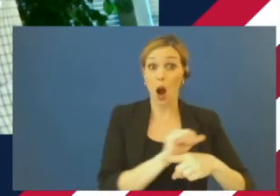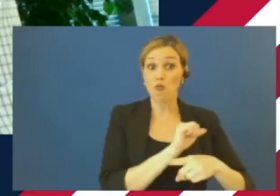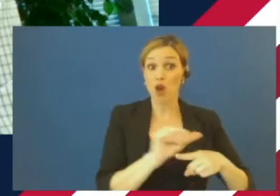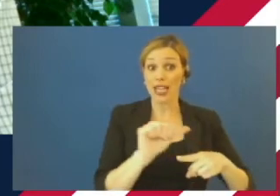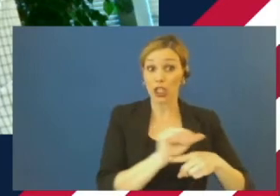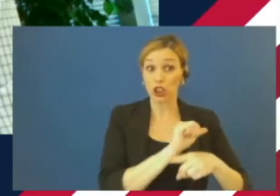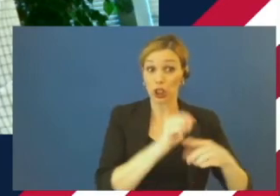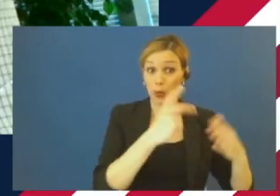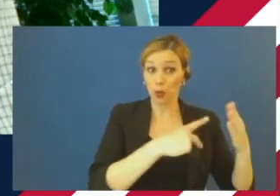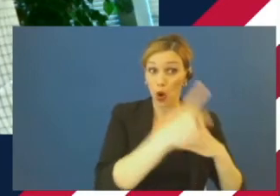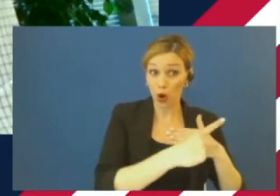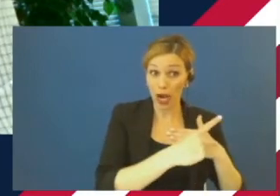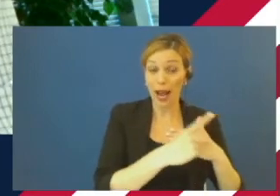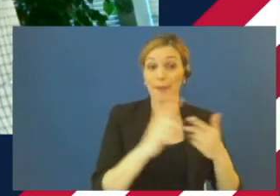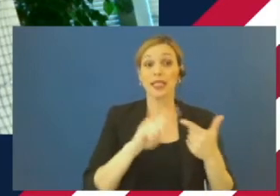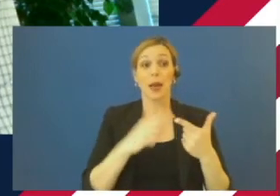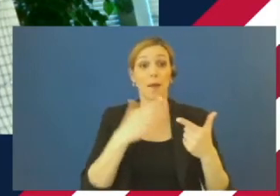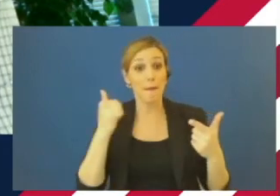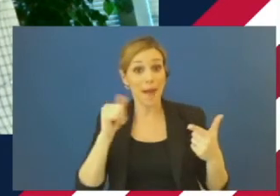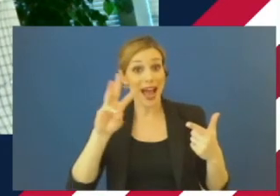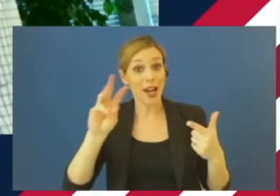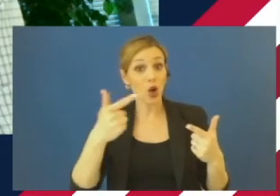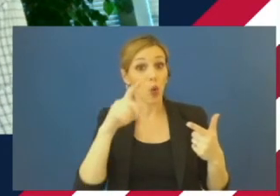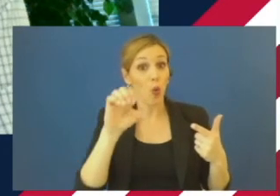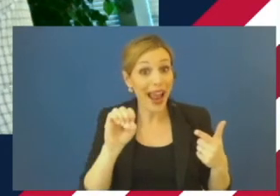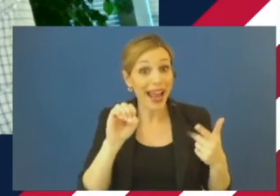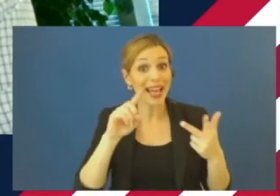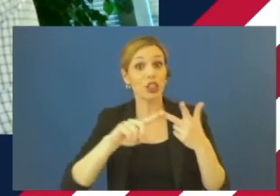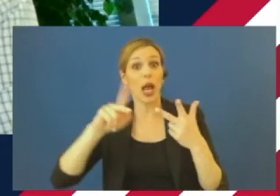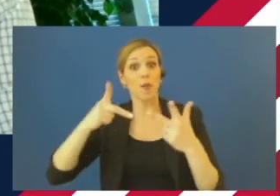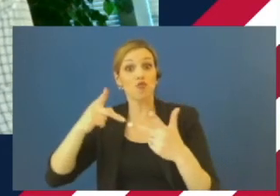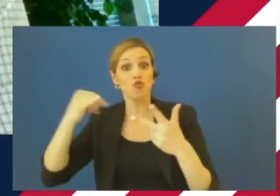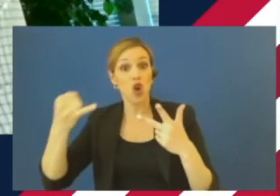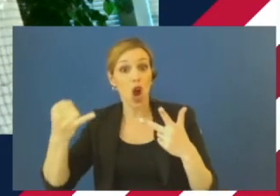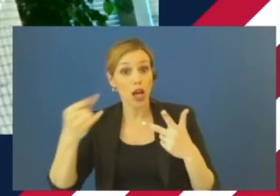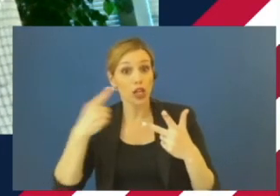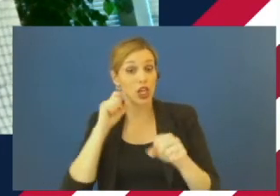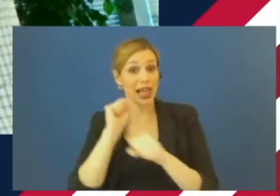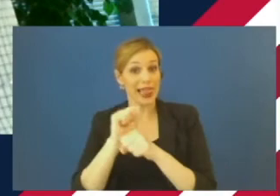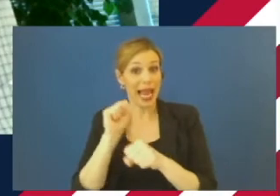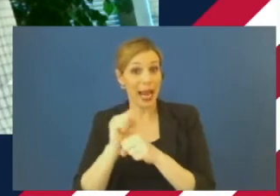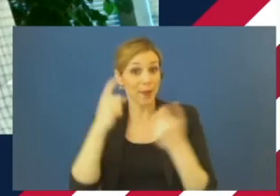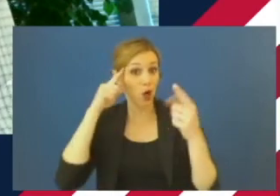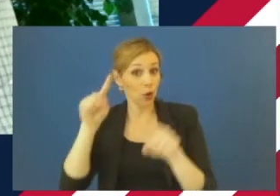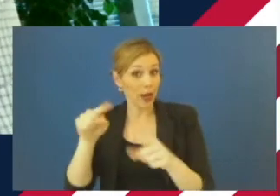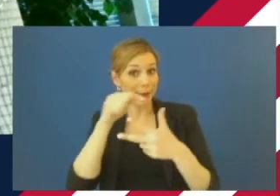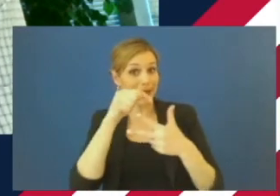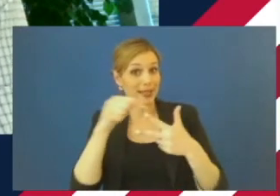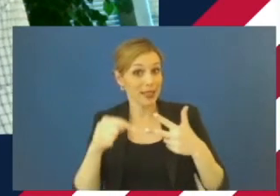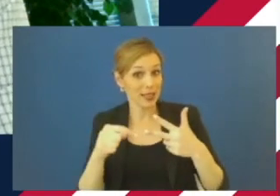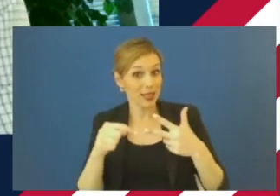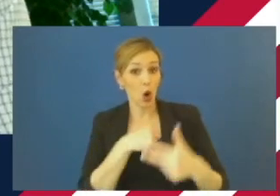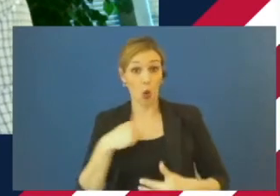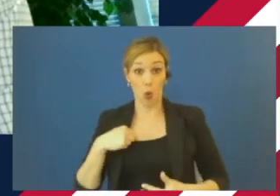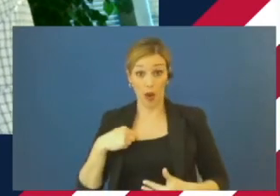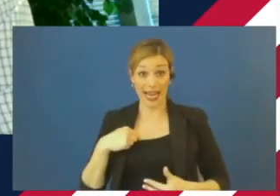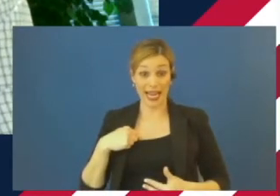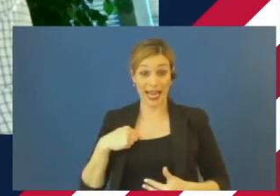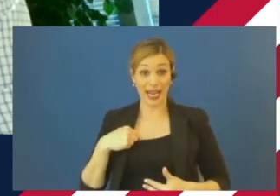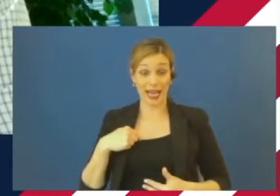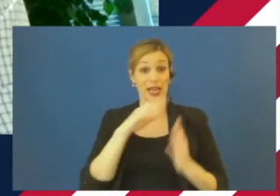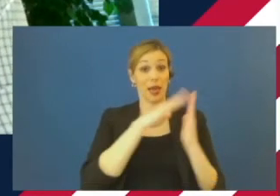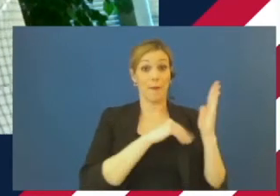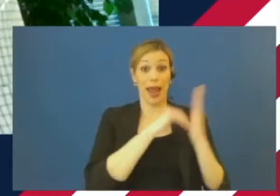and Davis-Bacon standards, and project labor agreements. We at the Painters and International Union of Allied